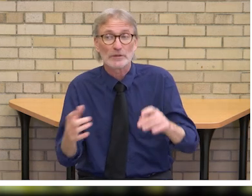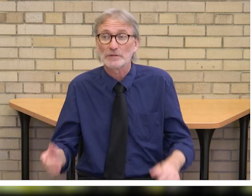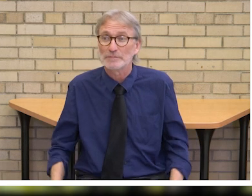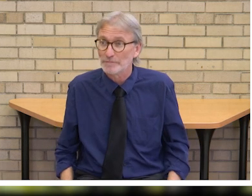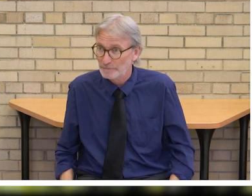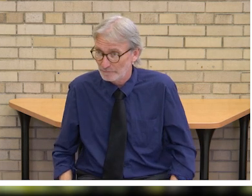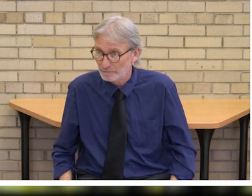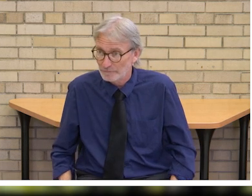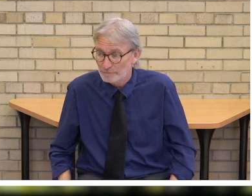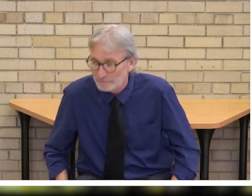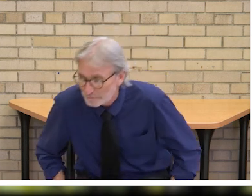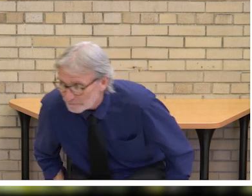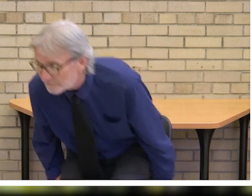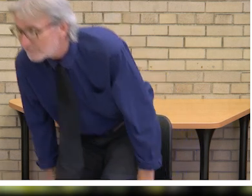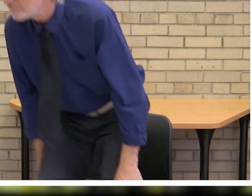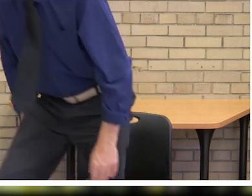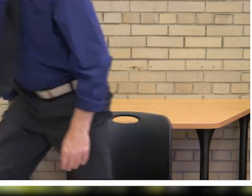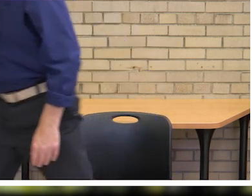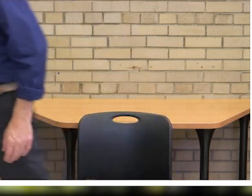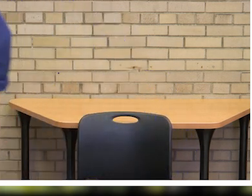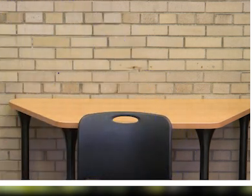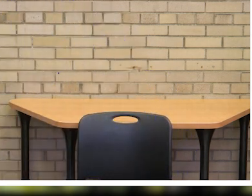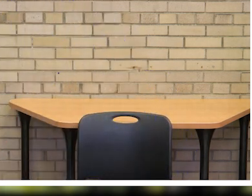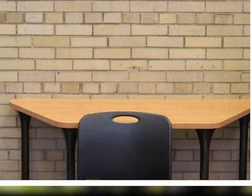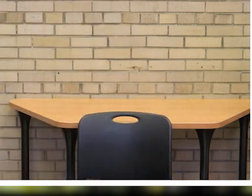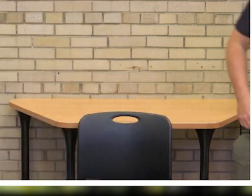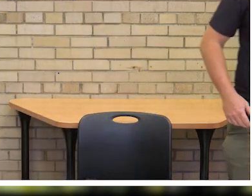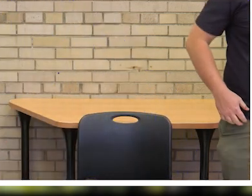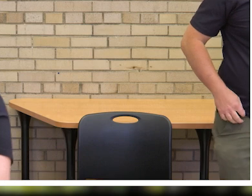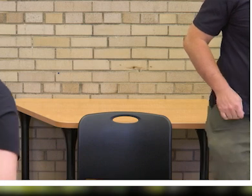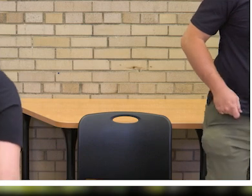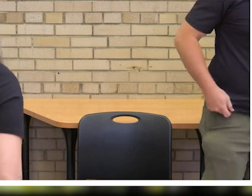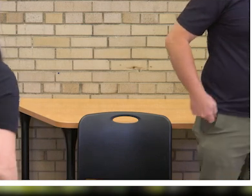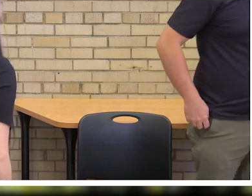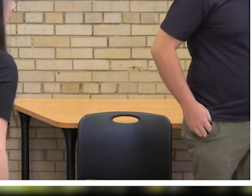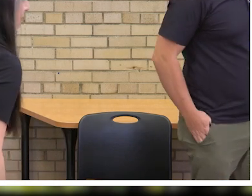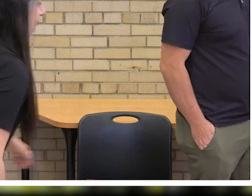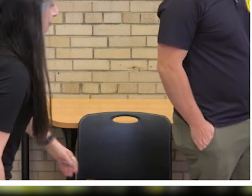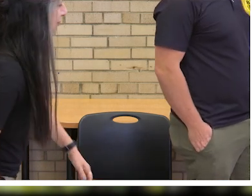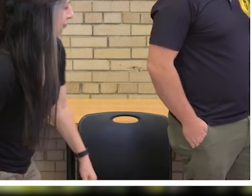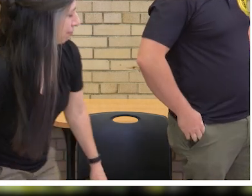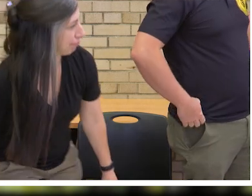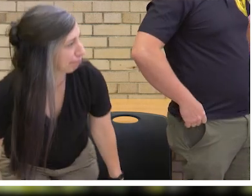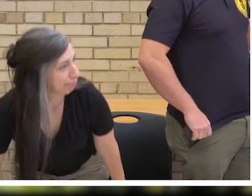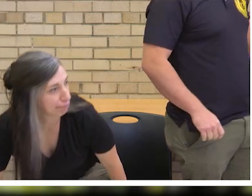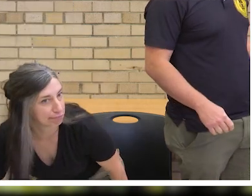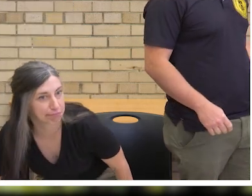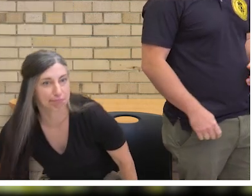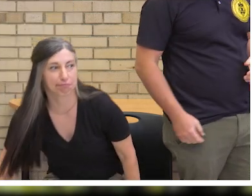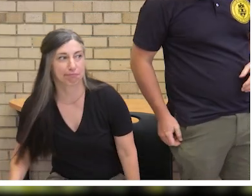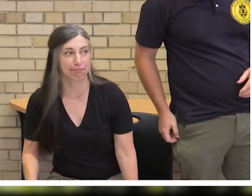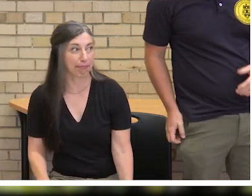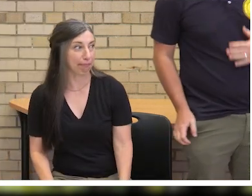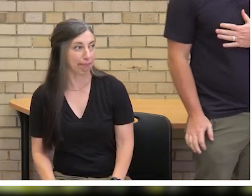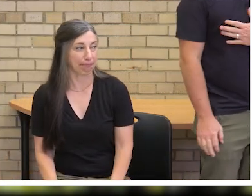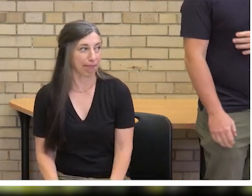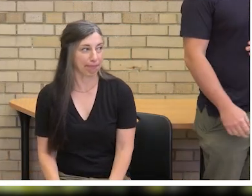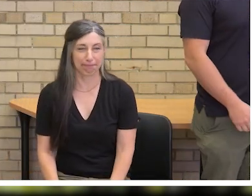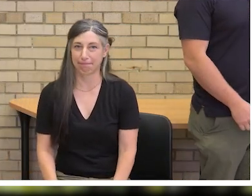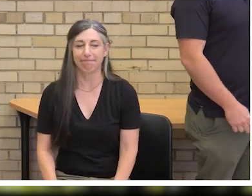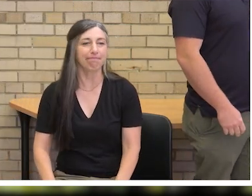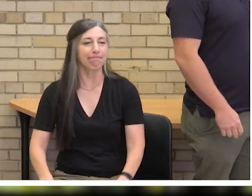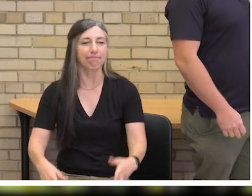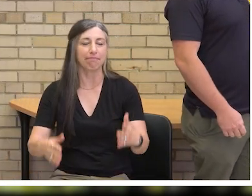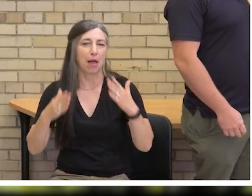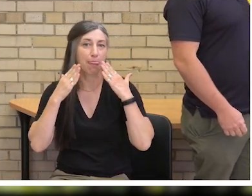to questions. I just wanted to say thank you again for your patience as we get started and for coming out tonight.